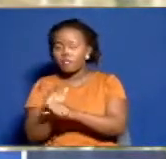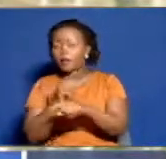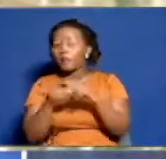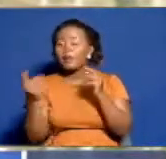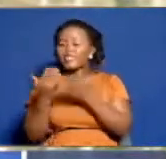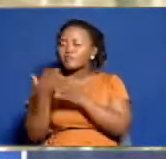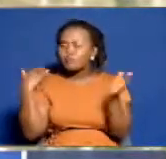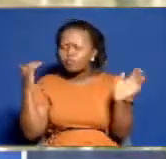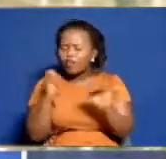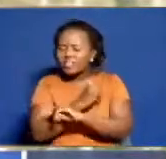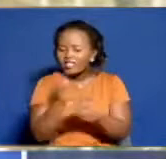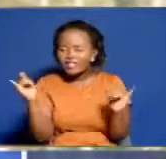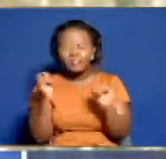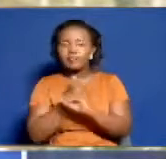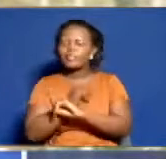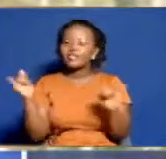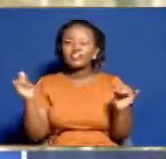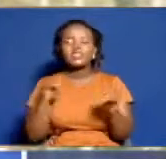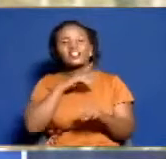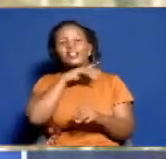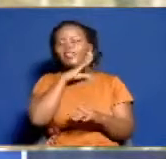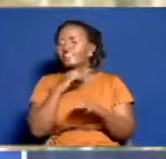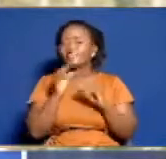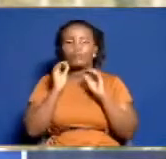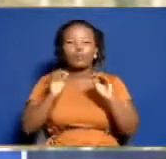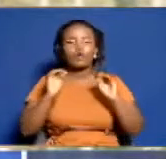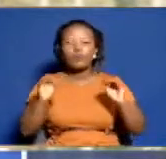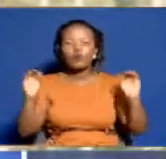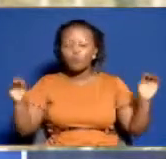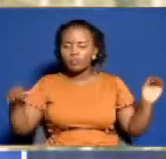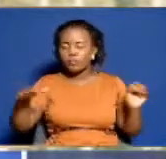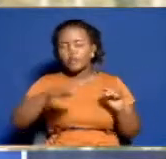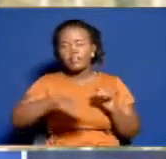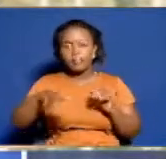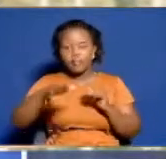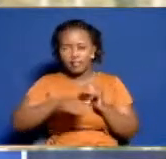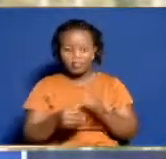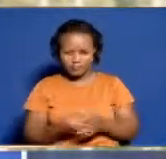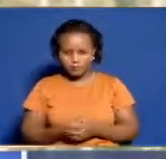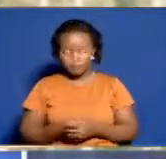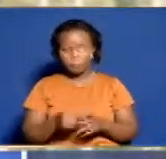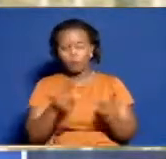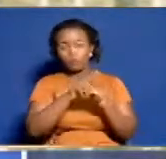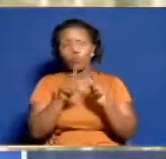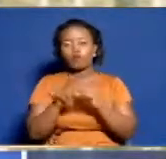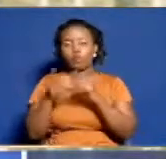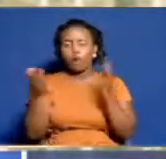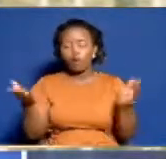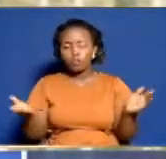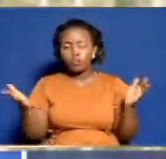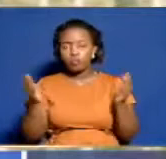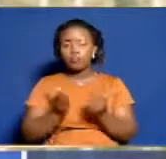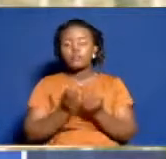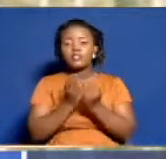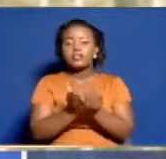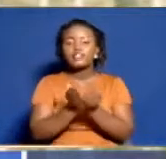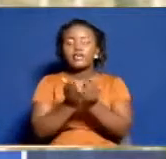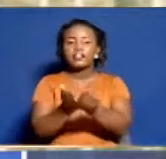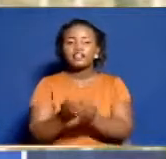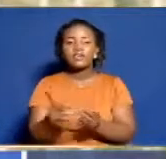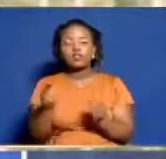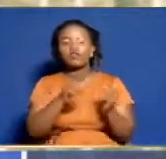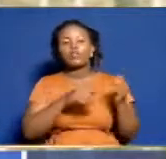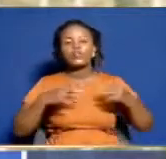uchafu kabisa. Hakuna uchafu kabisa kwa hiyo coral garden. Pia kwa beach leo kulikuwa na clean up ya beach